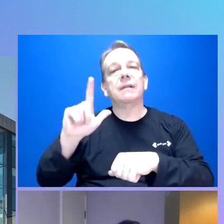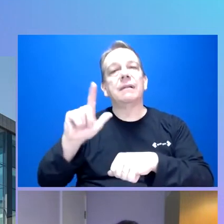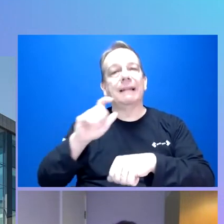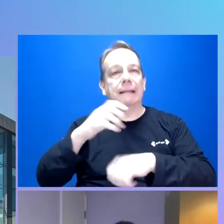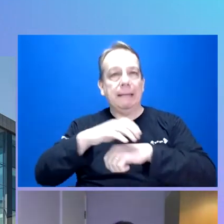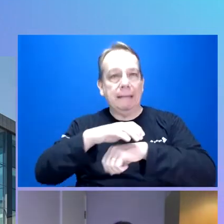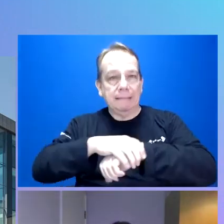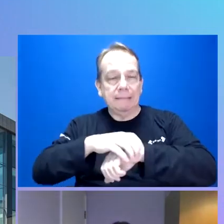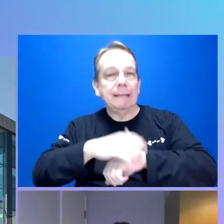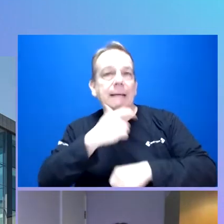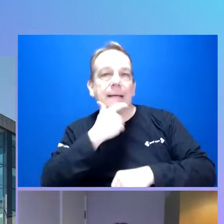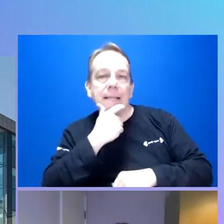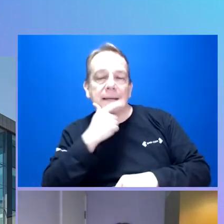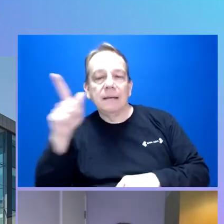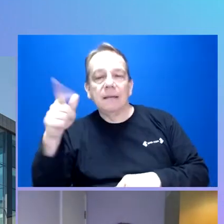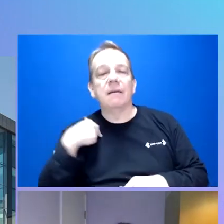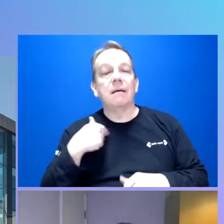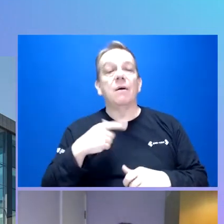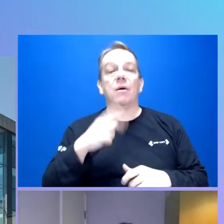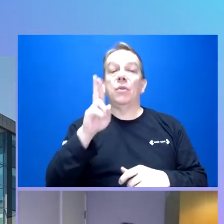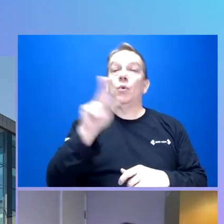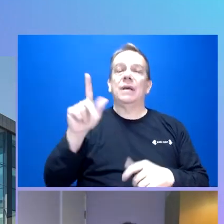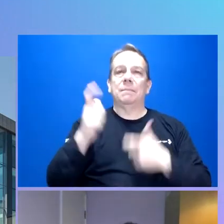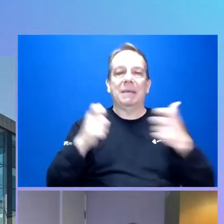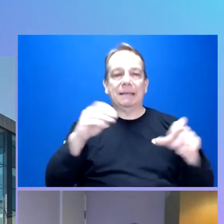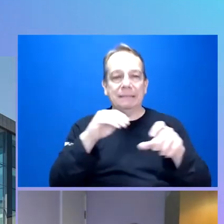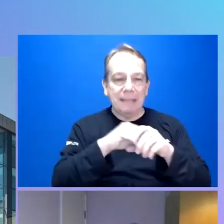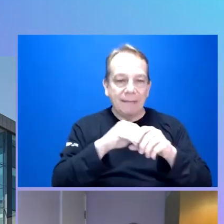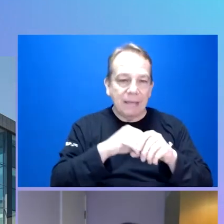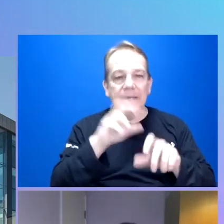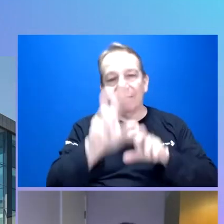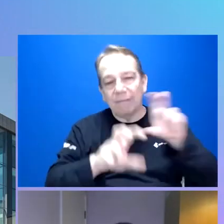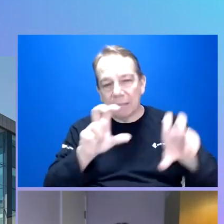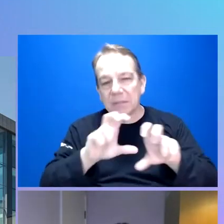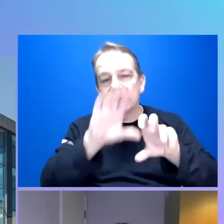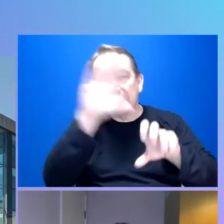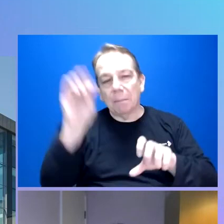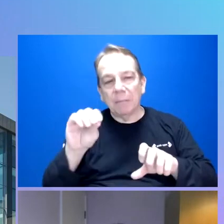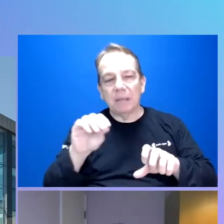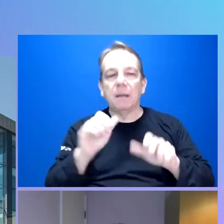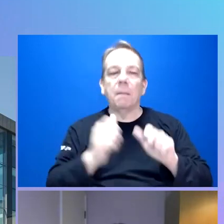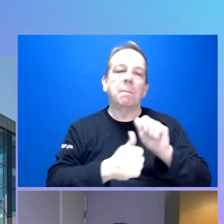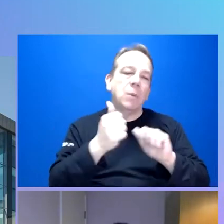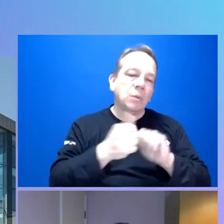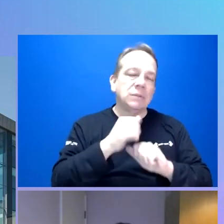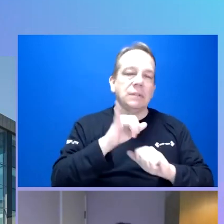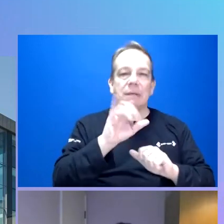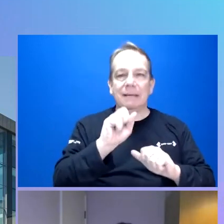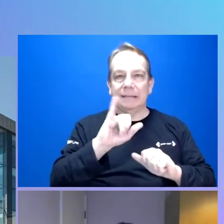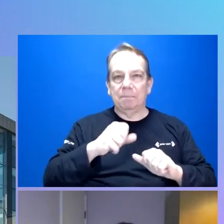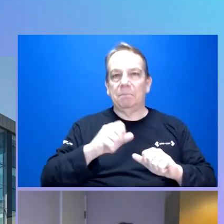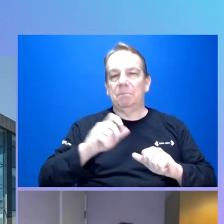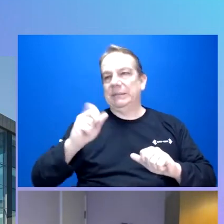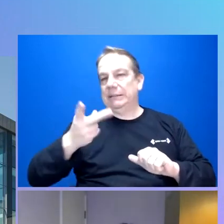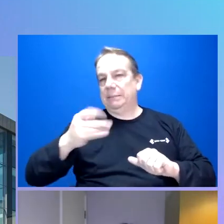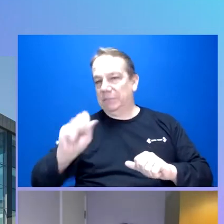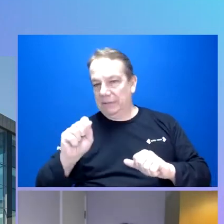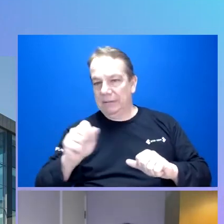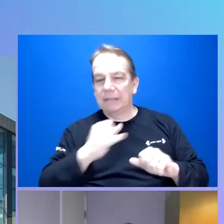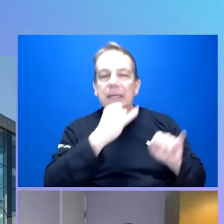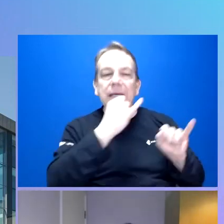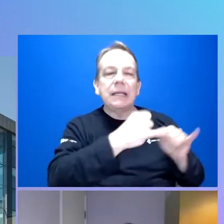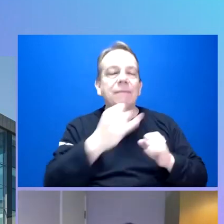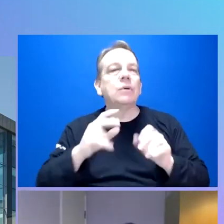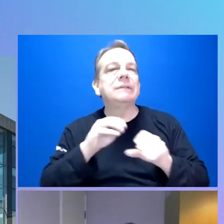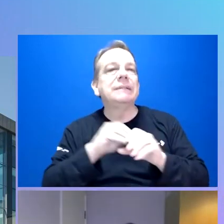are the UK's biggest saving and investment platform, offering various accounts, mostly ISAs and SIPs, which are individual savings